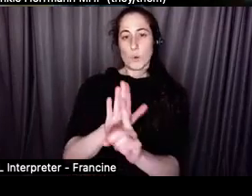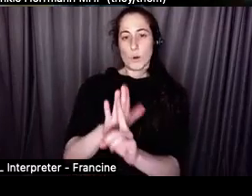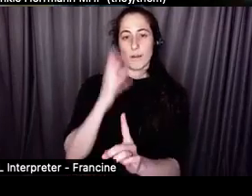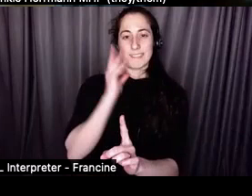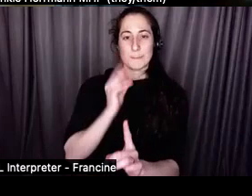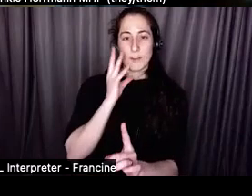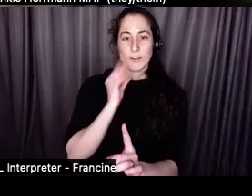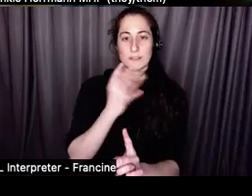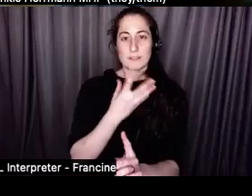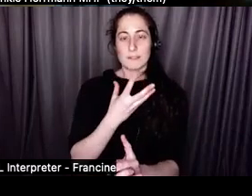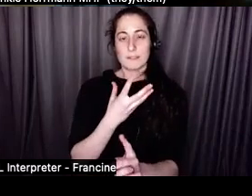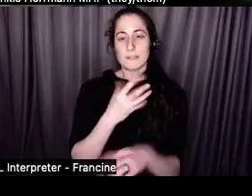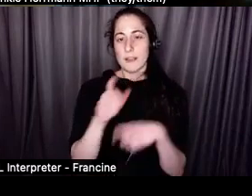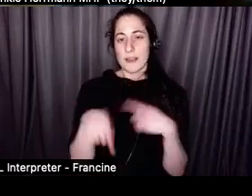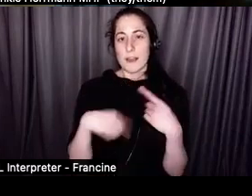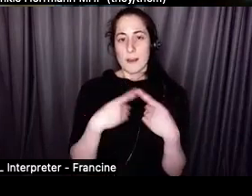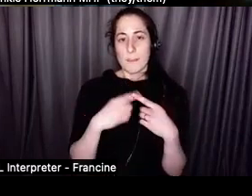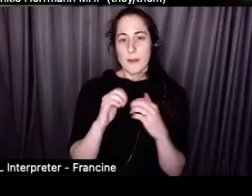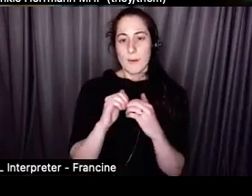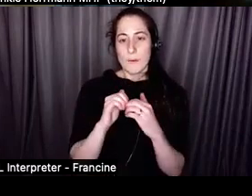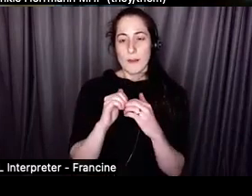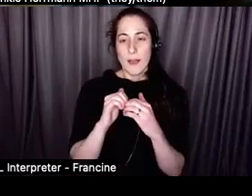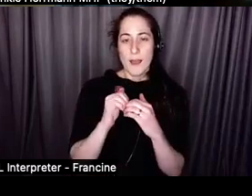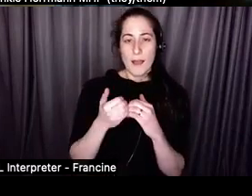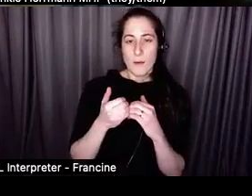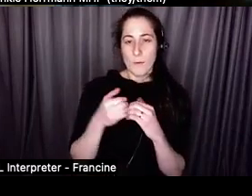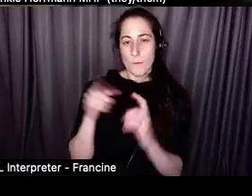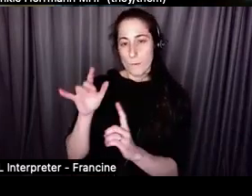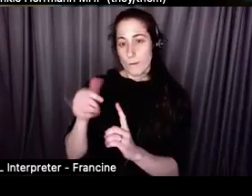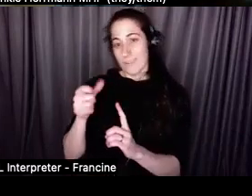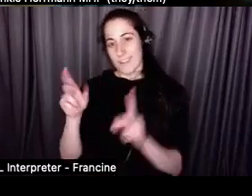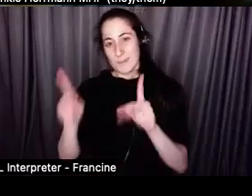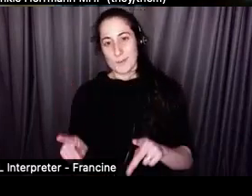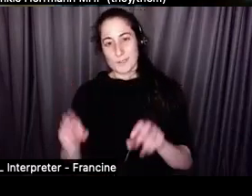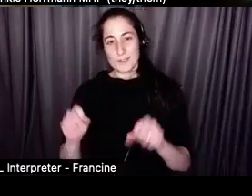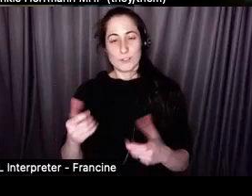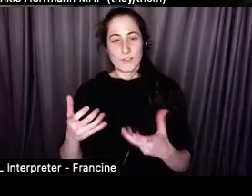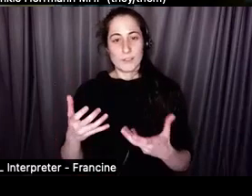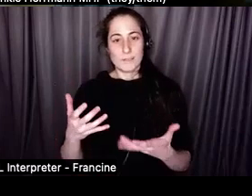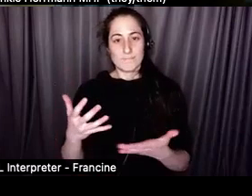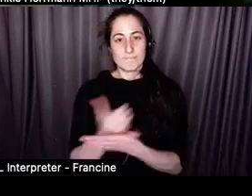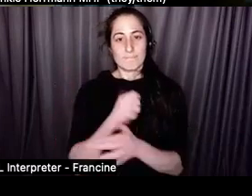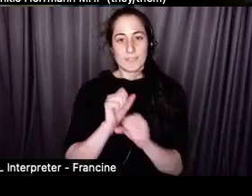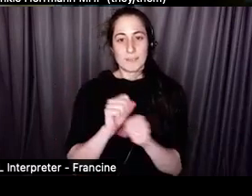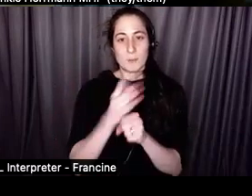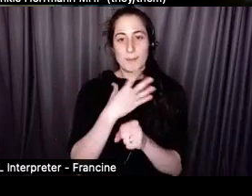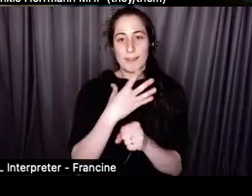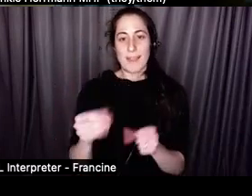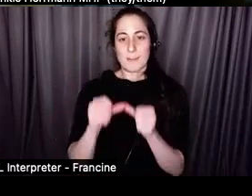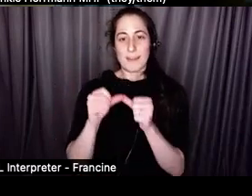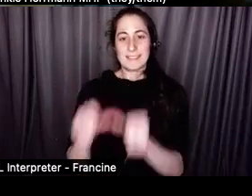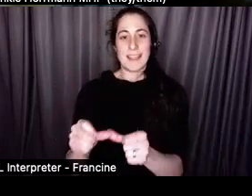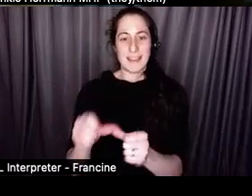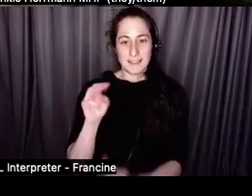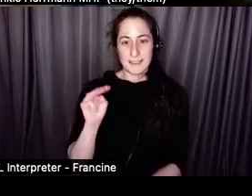you're able to, how they or one in general would be able to have employment and retain Medicaid. They